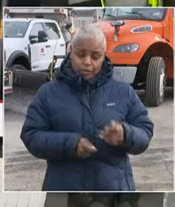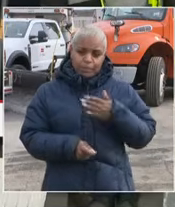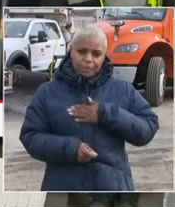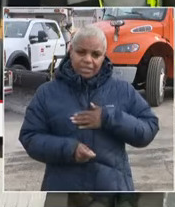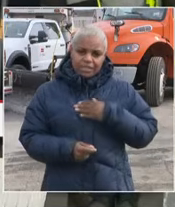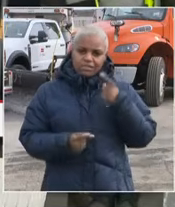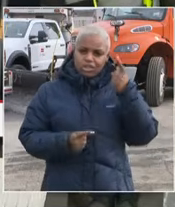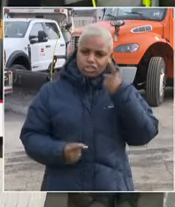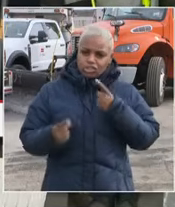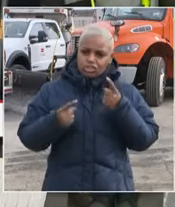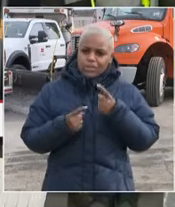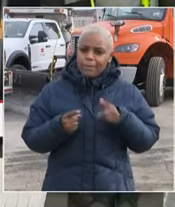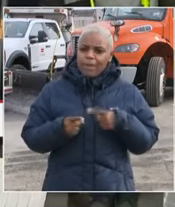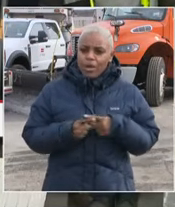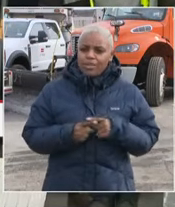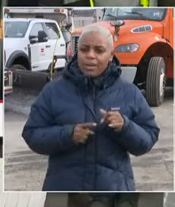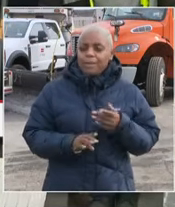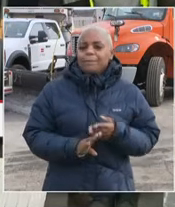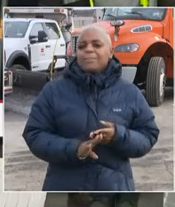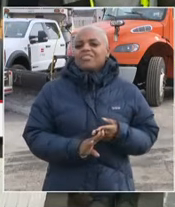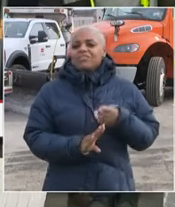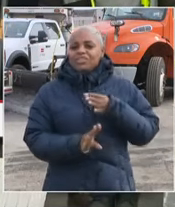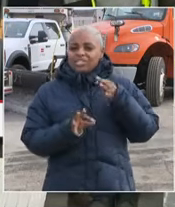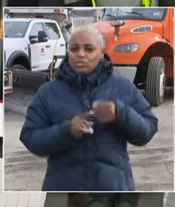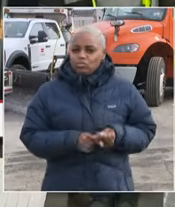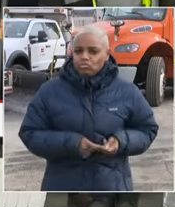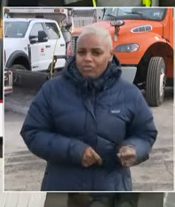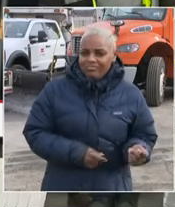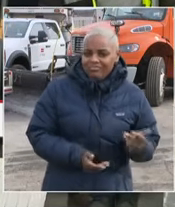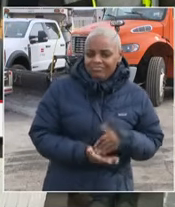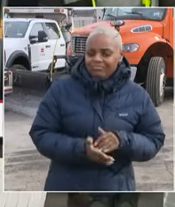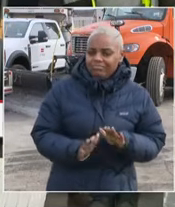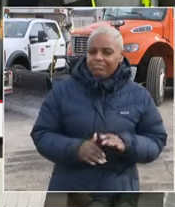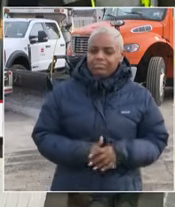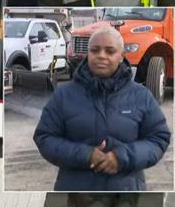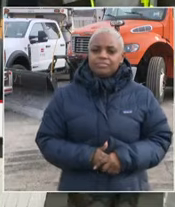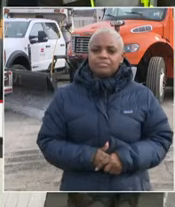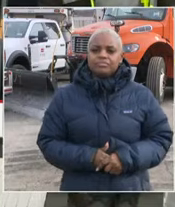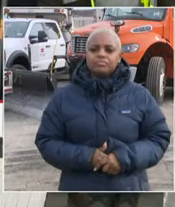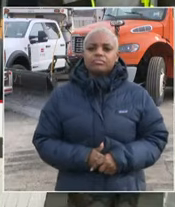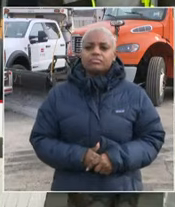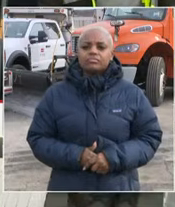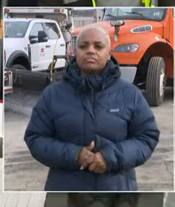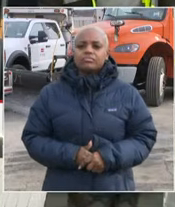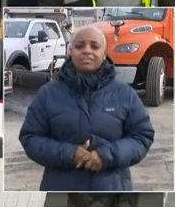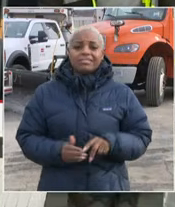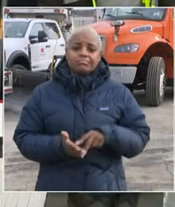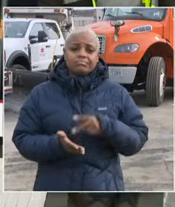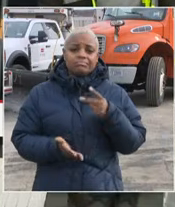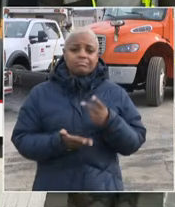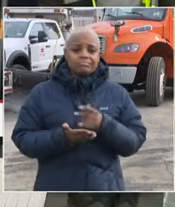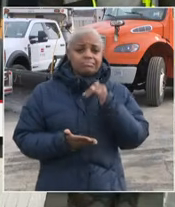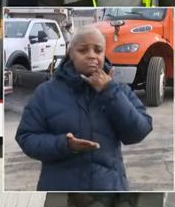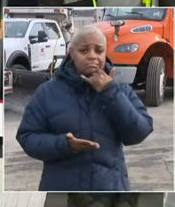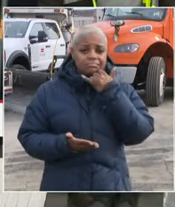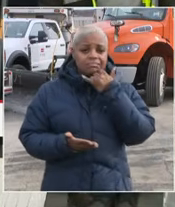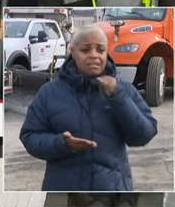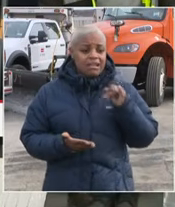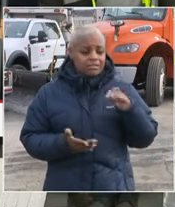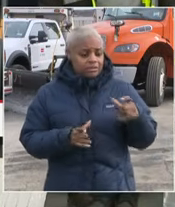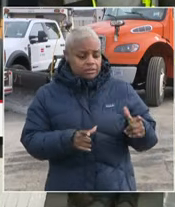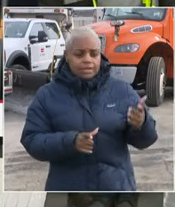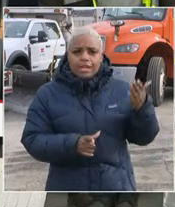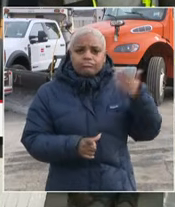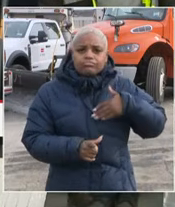snow. But there are also a lot of slip and falls that people don't see the ice, don't have great, or think